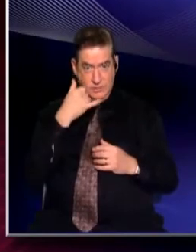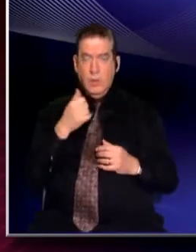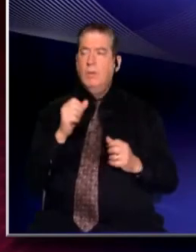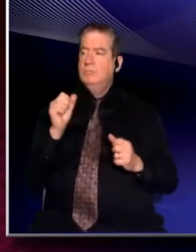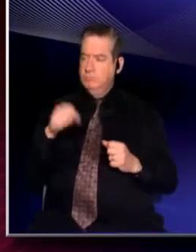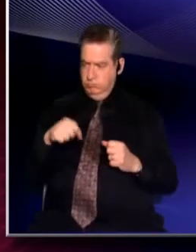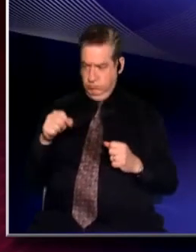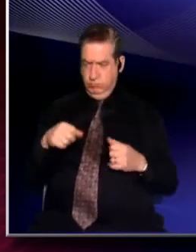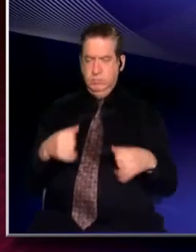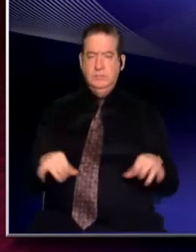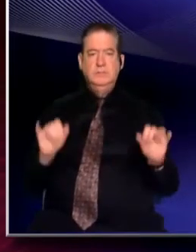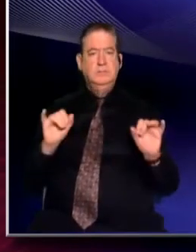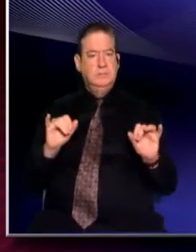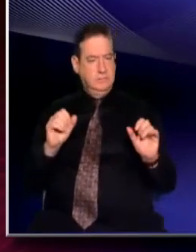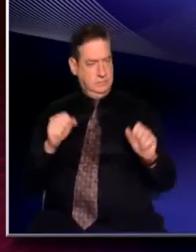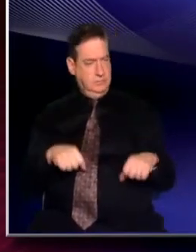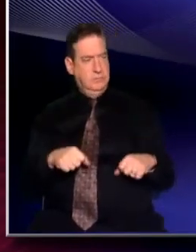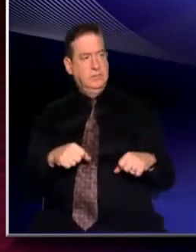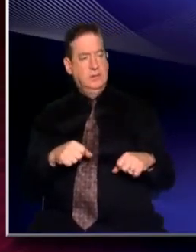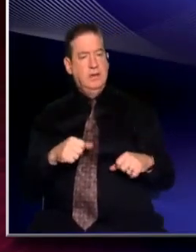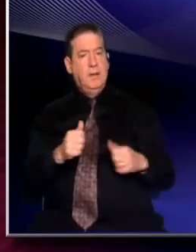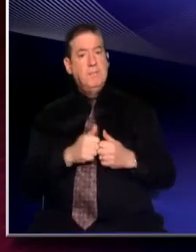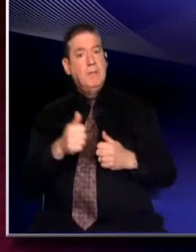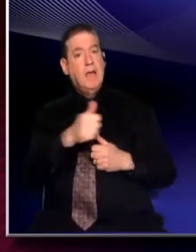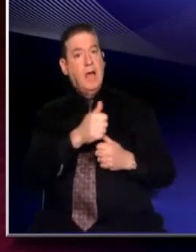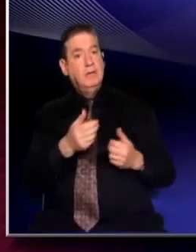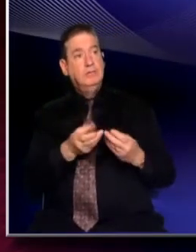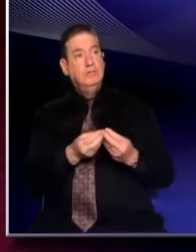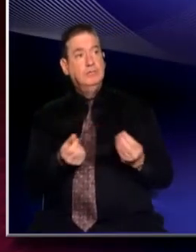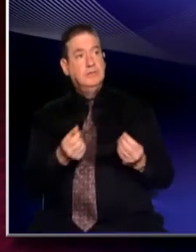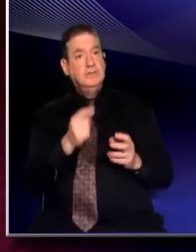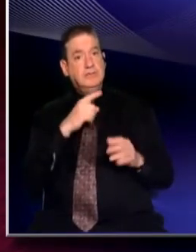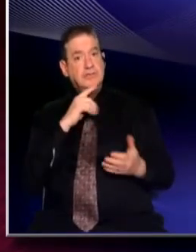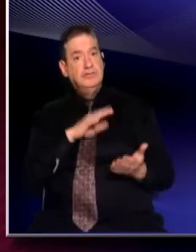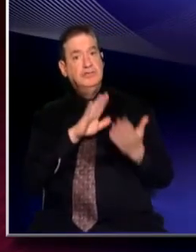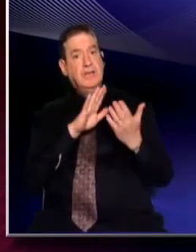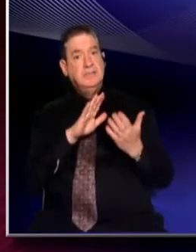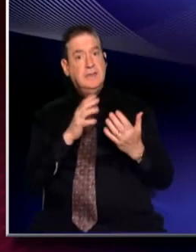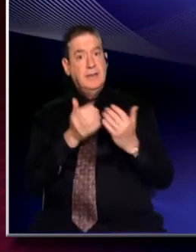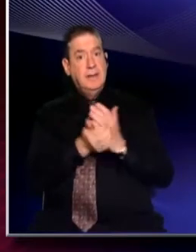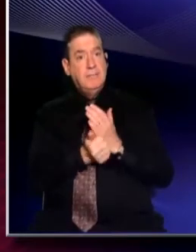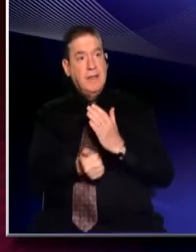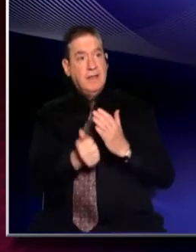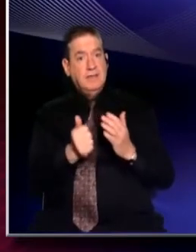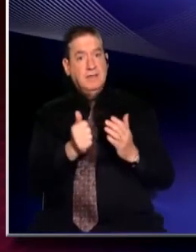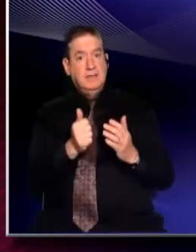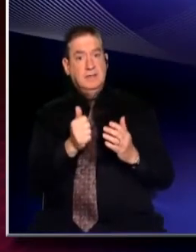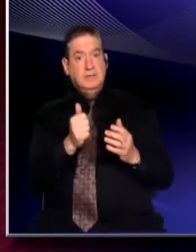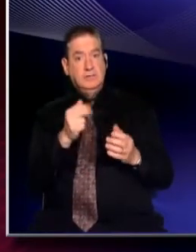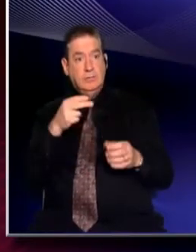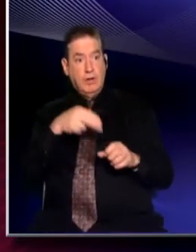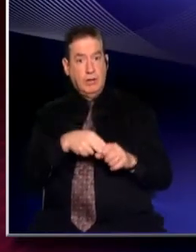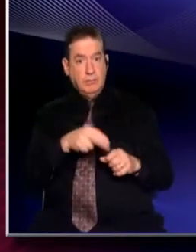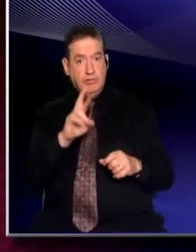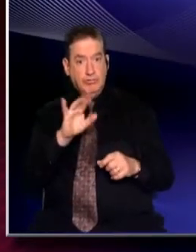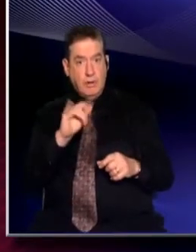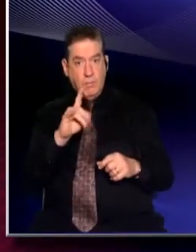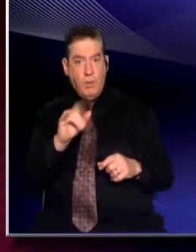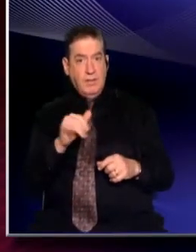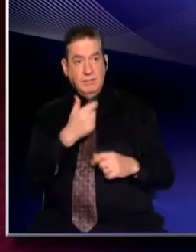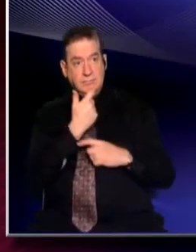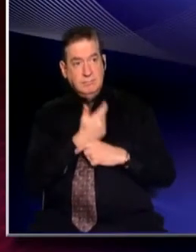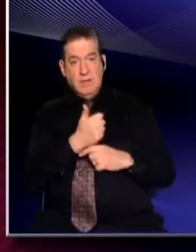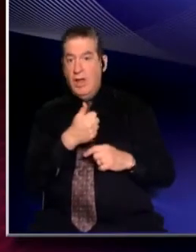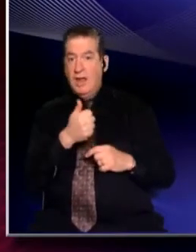Yes, and beyond the solution addressing the ability to remotely participate, not just in Tucson, but anywhere